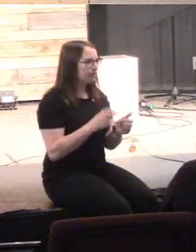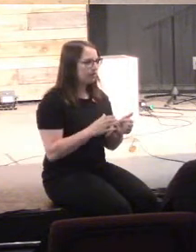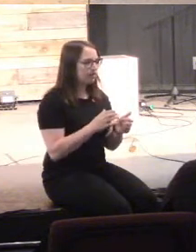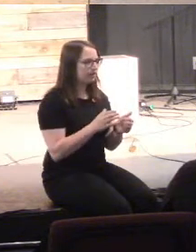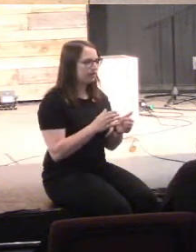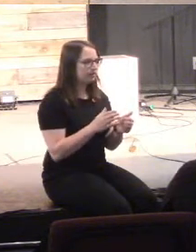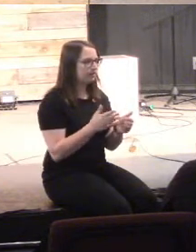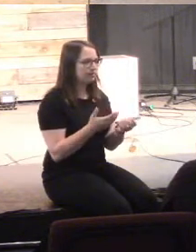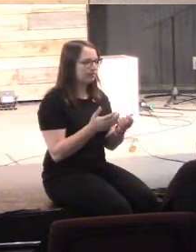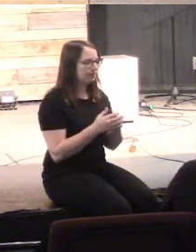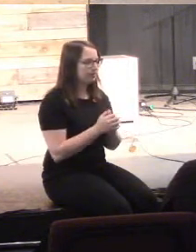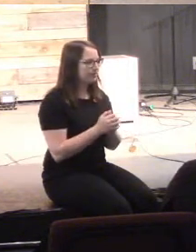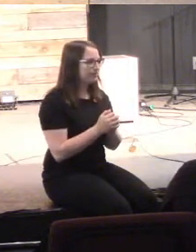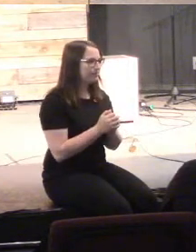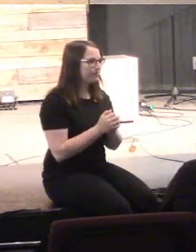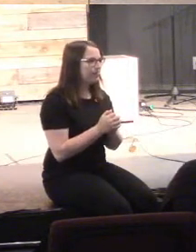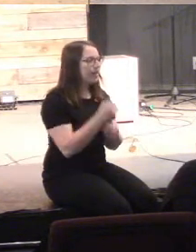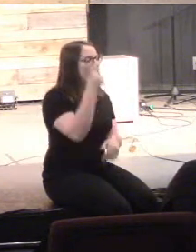And I just think